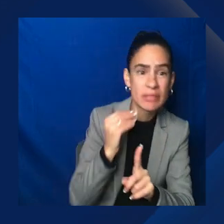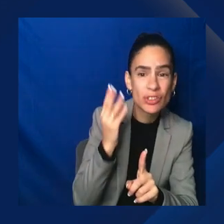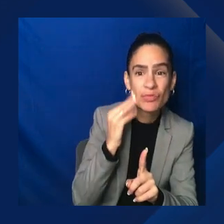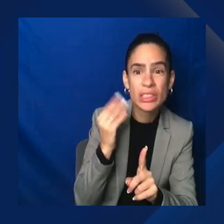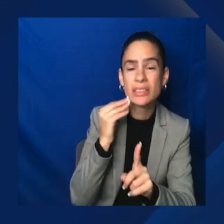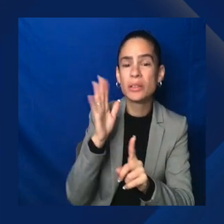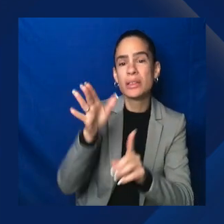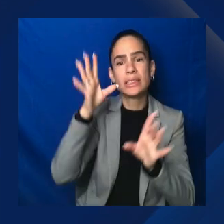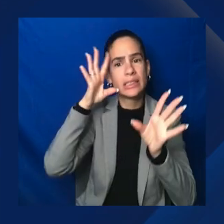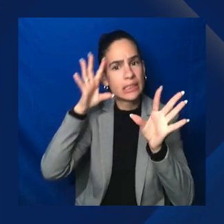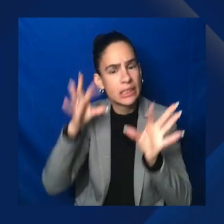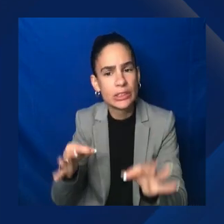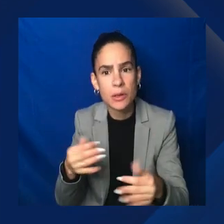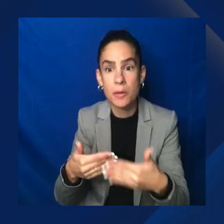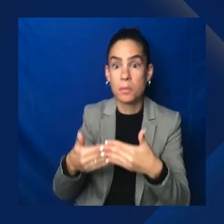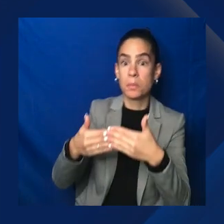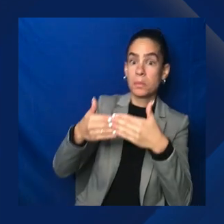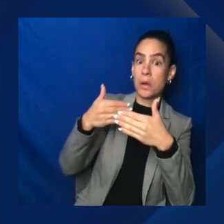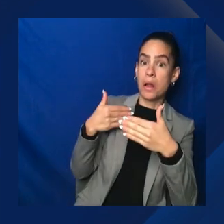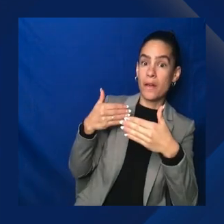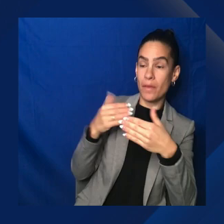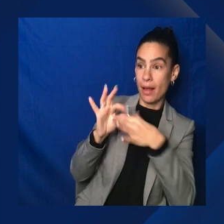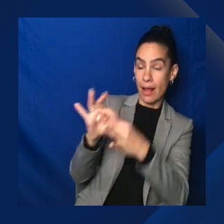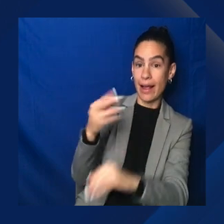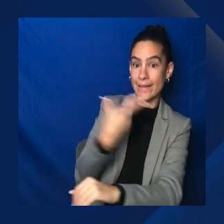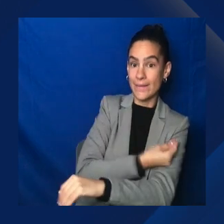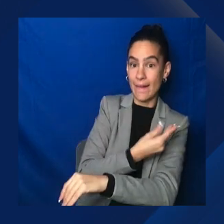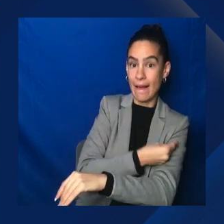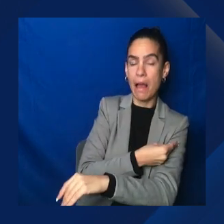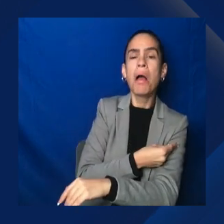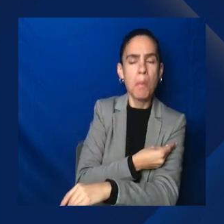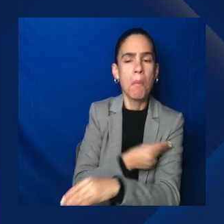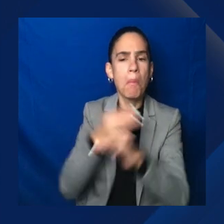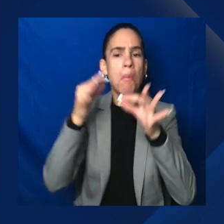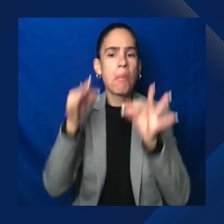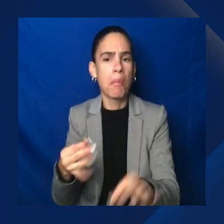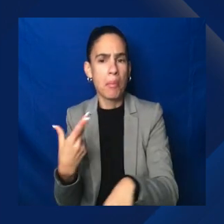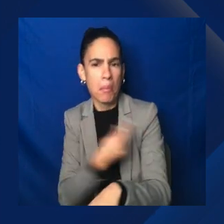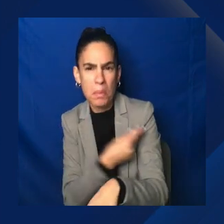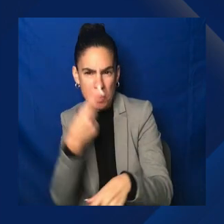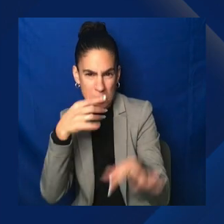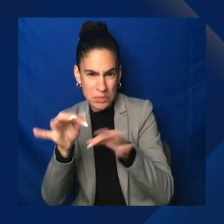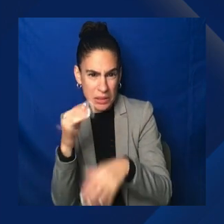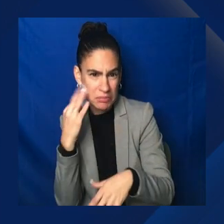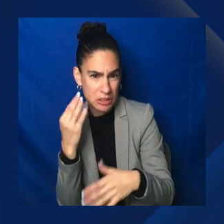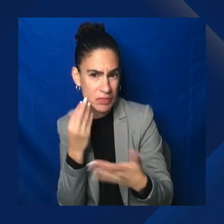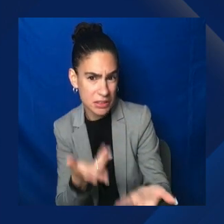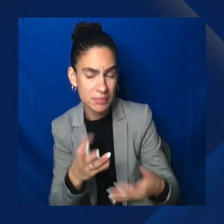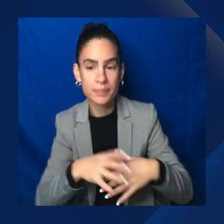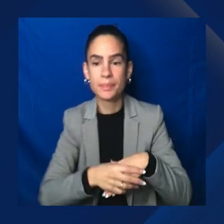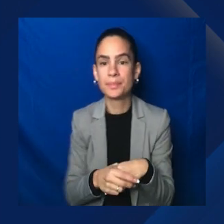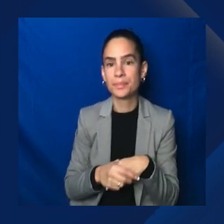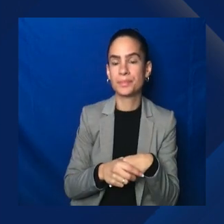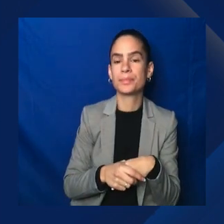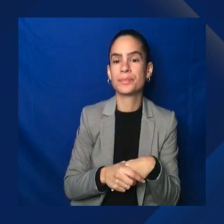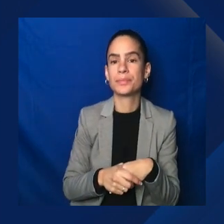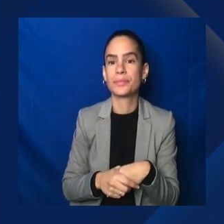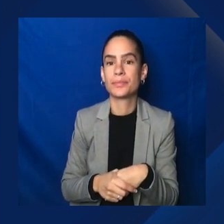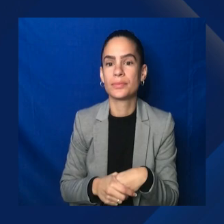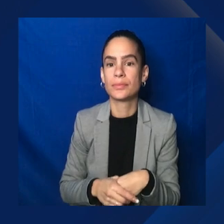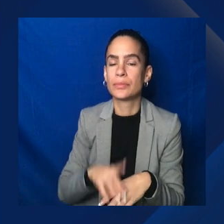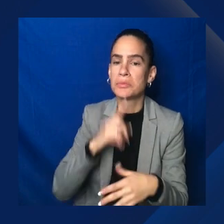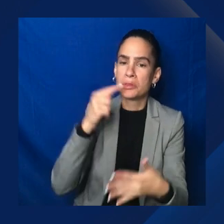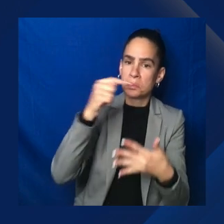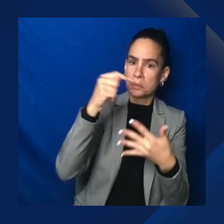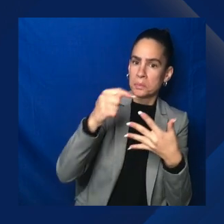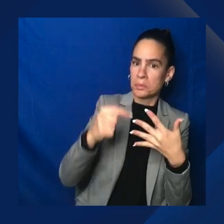before about vaccination, and then why you eventually decided to get vaccinated? You know, there were a couple of things that made me decide to get vaccinated. To be honest,